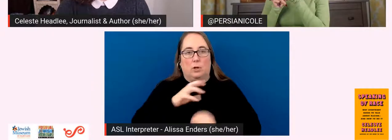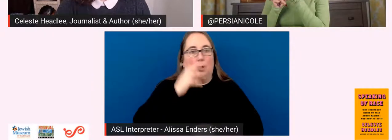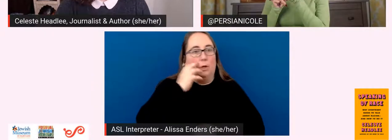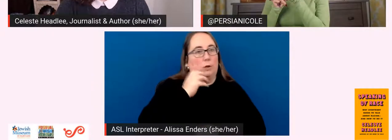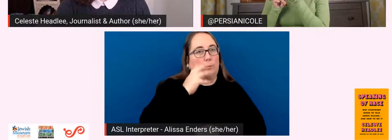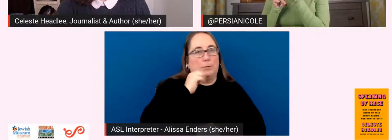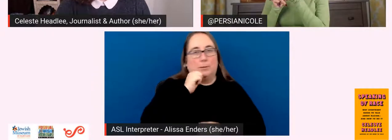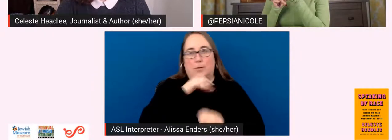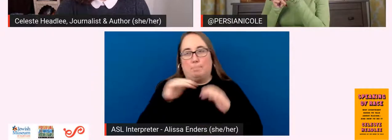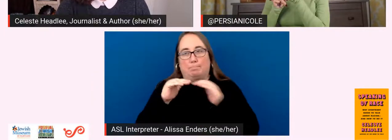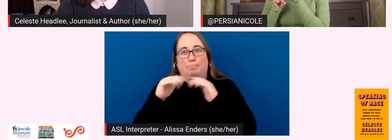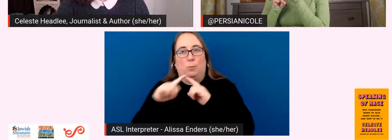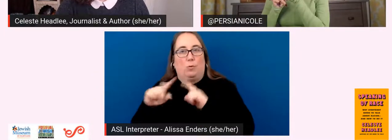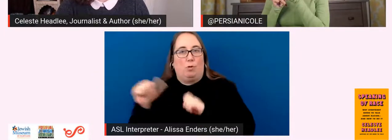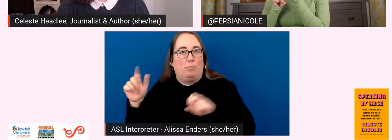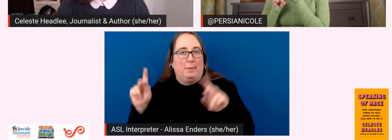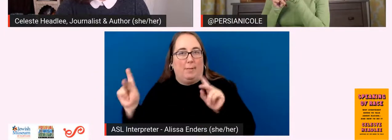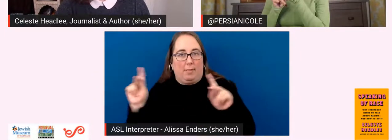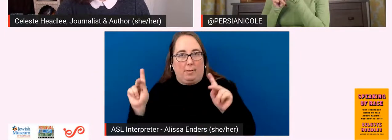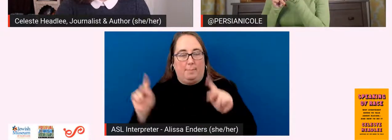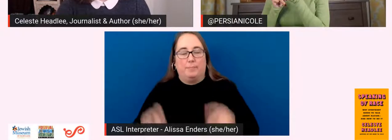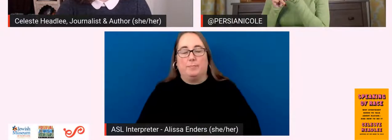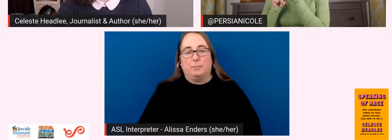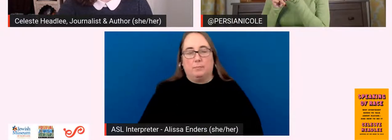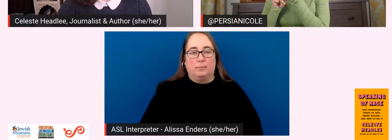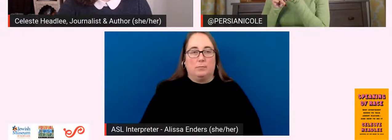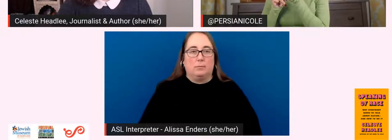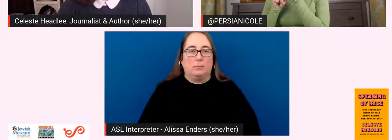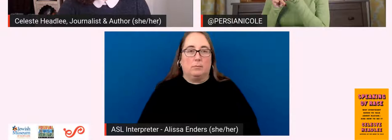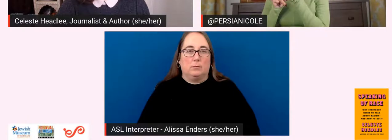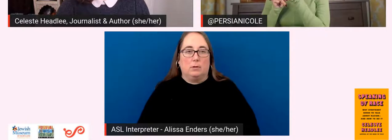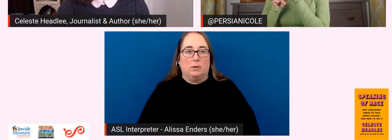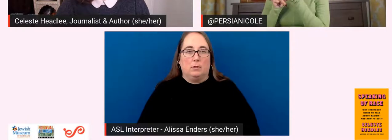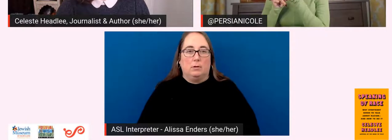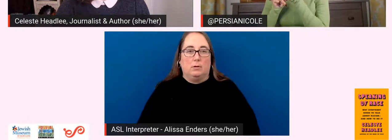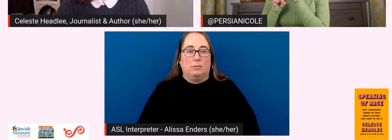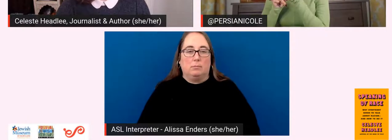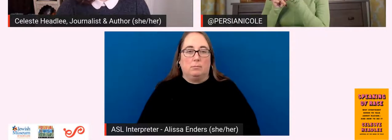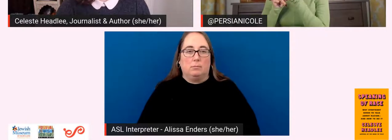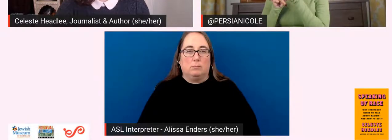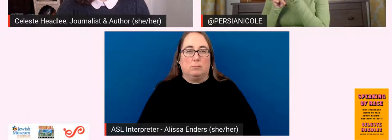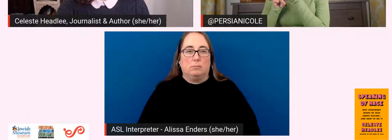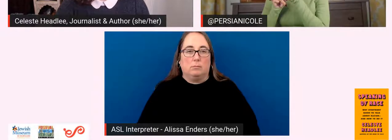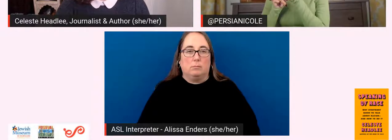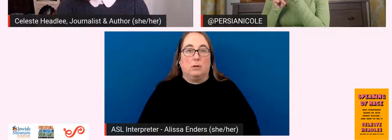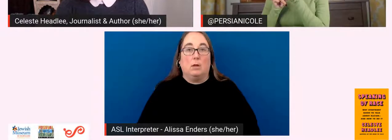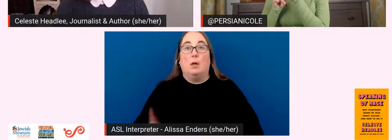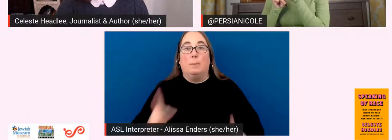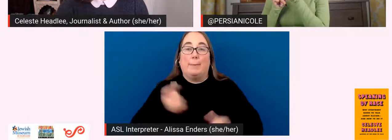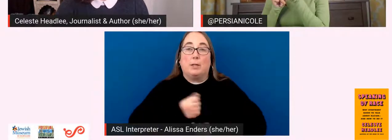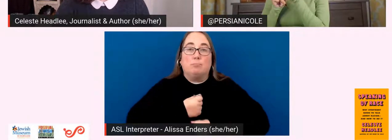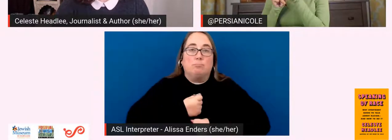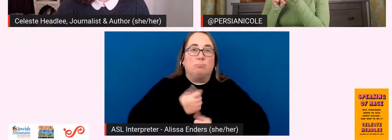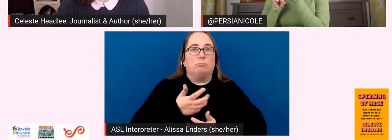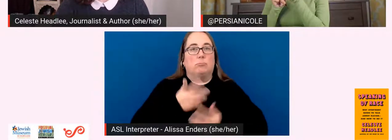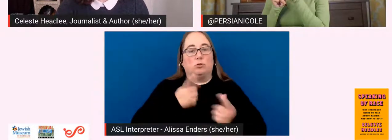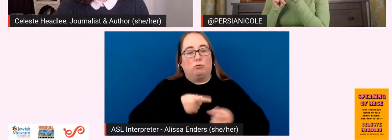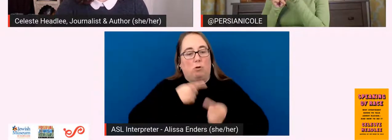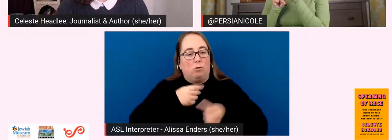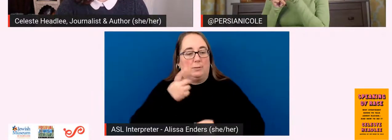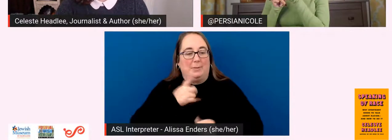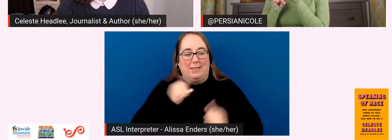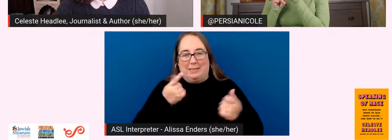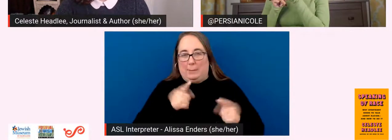other people's. And essentially, when people start to tell you about struggles they're having or something that's happened to them